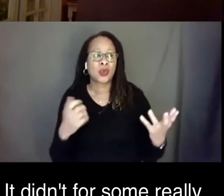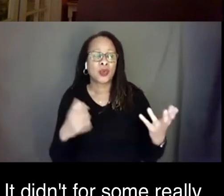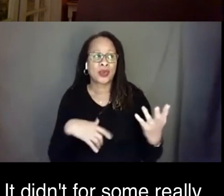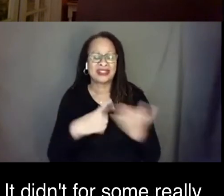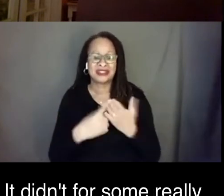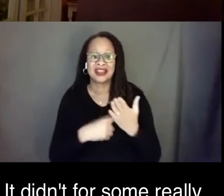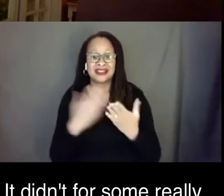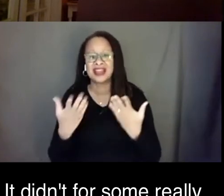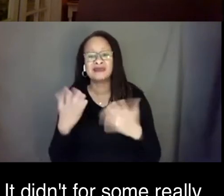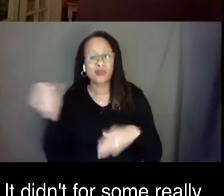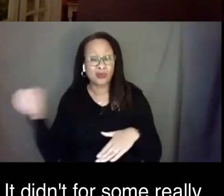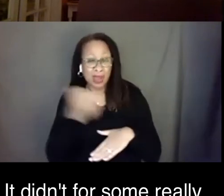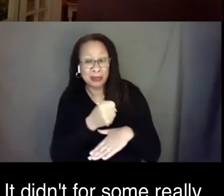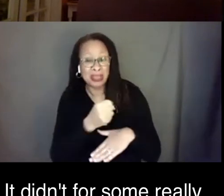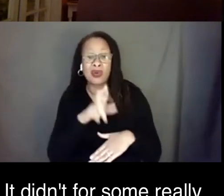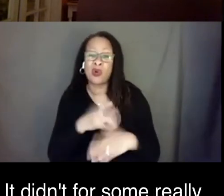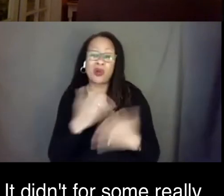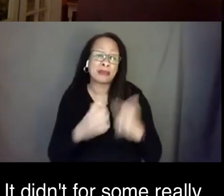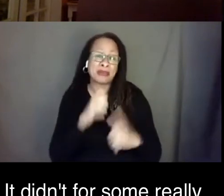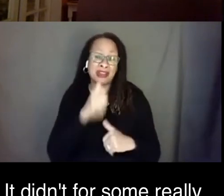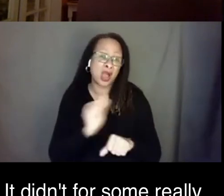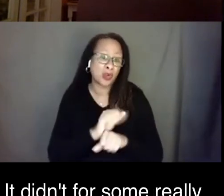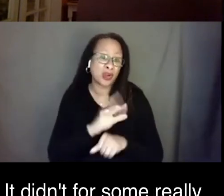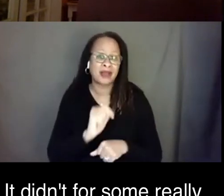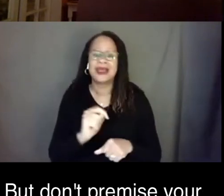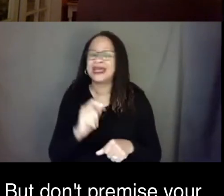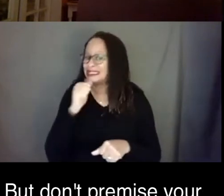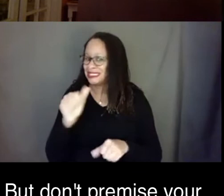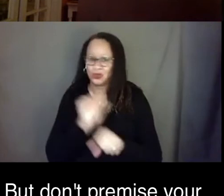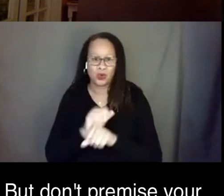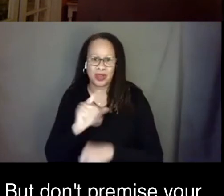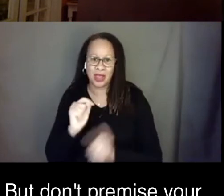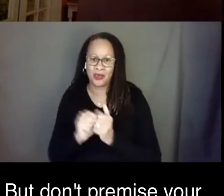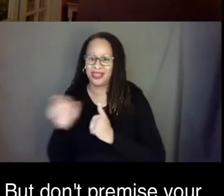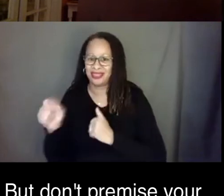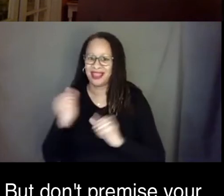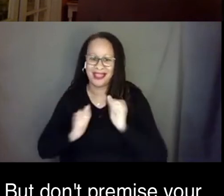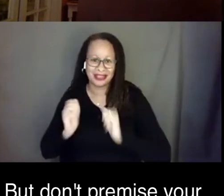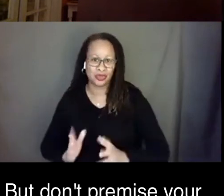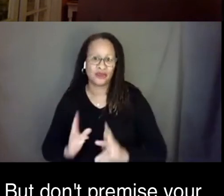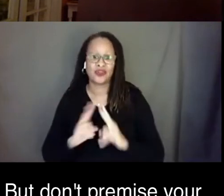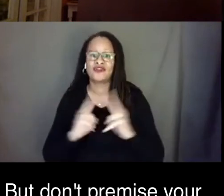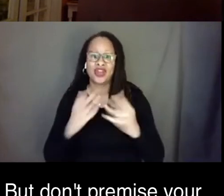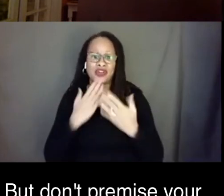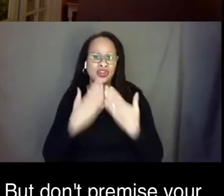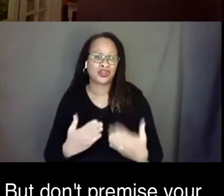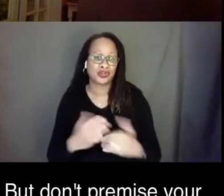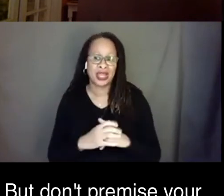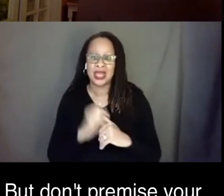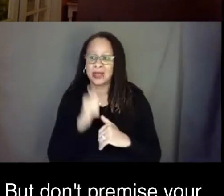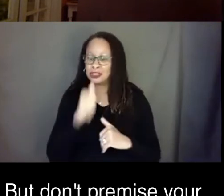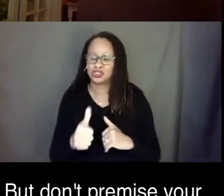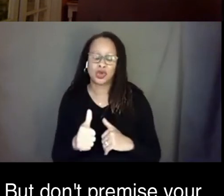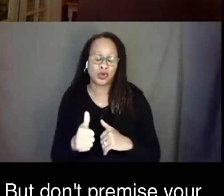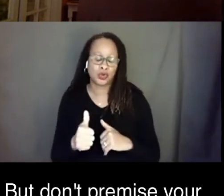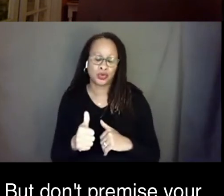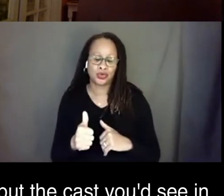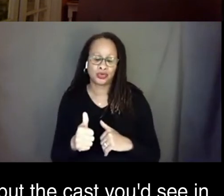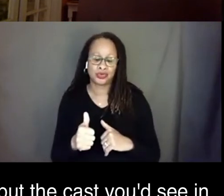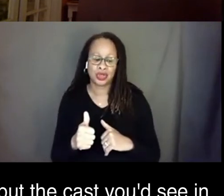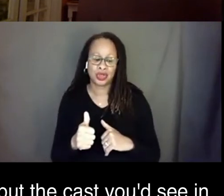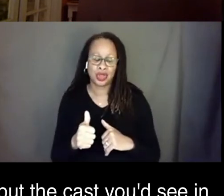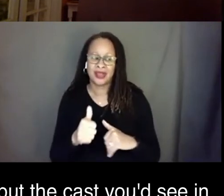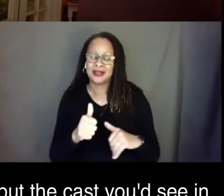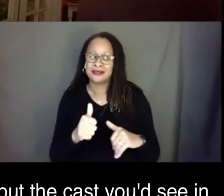didn't, for some really good practical reasons, but don't premise your investment on anything